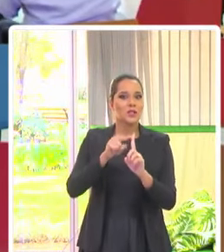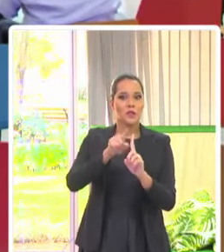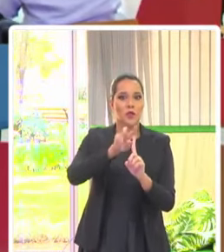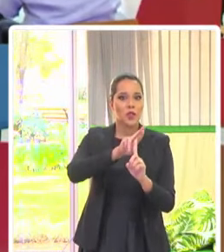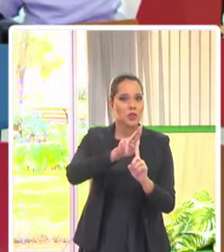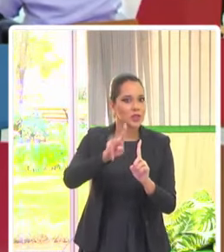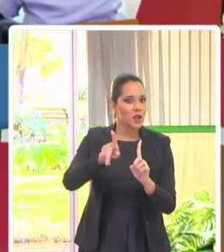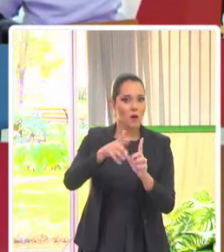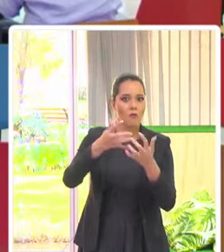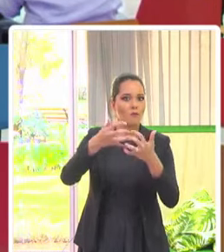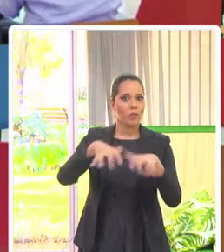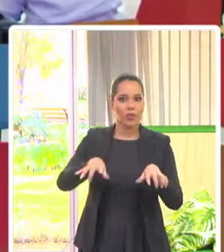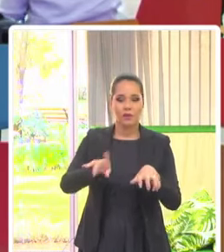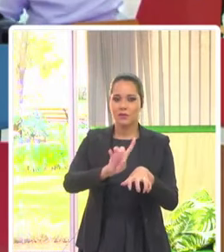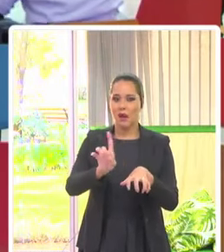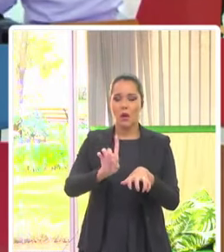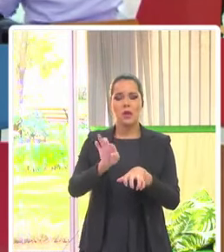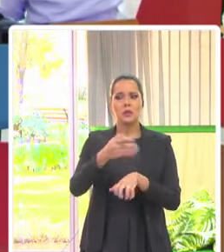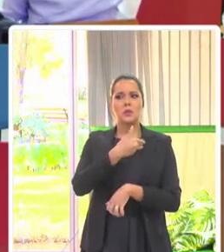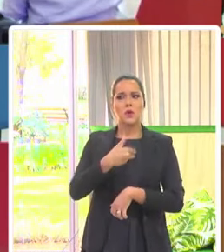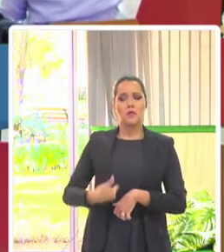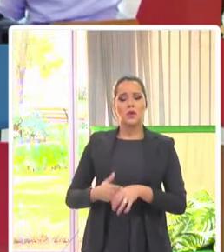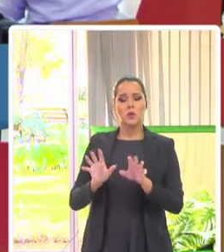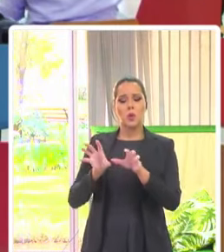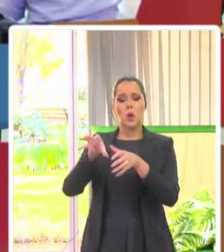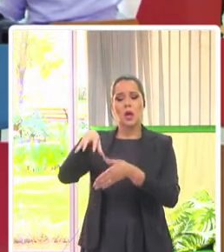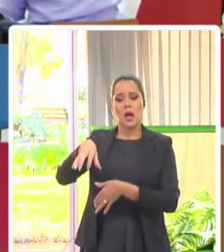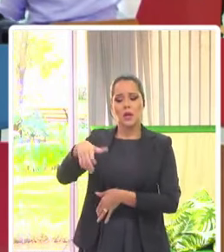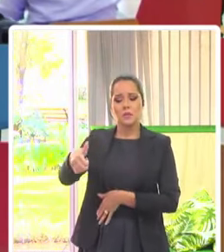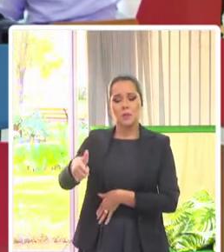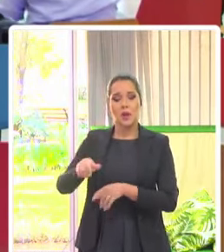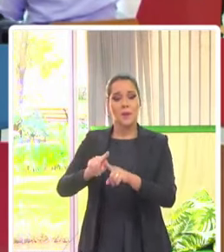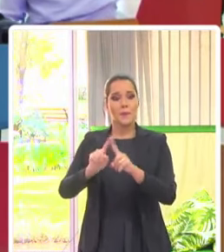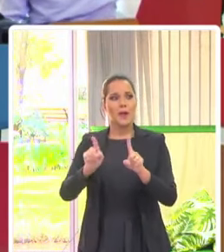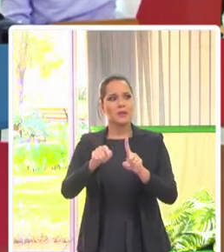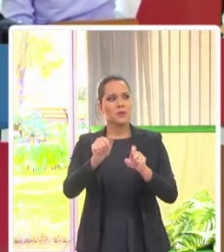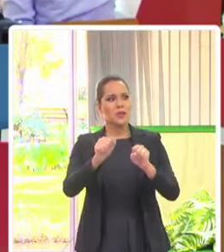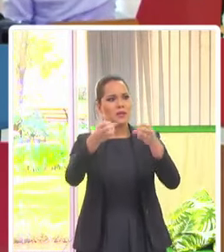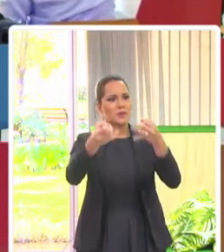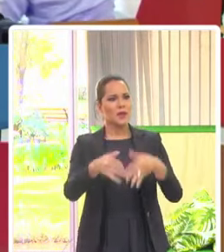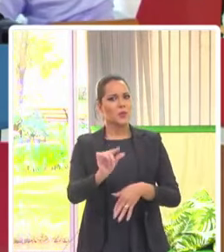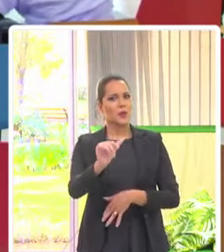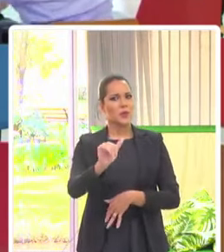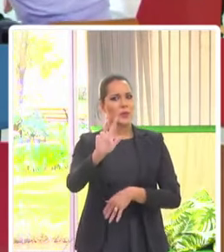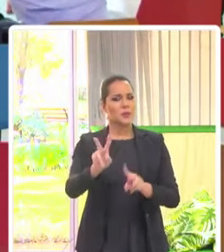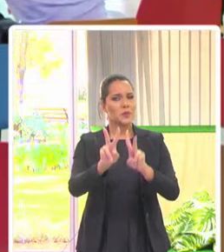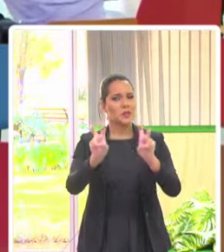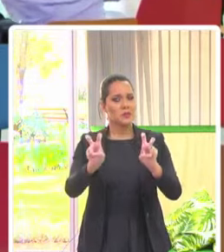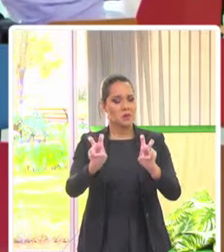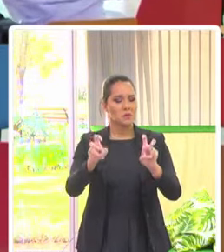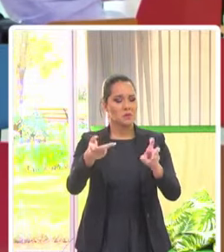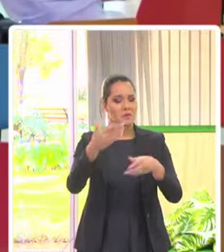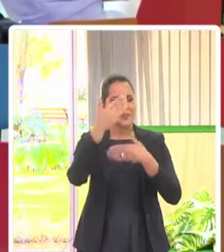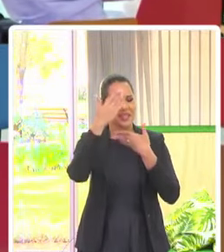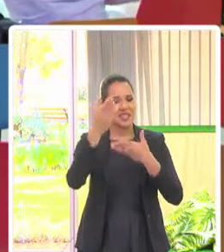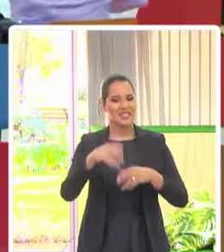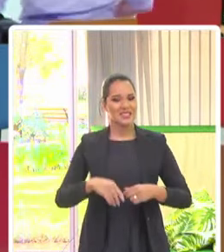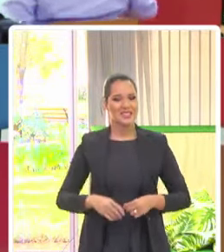governments with this national mission. So just to tell us a little bit more about it.